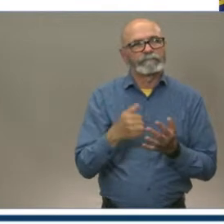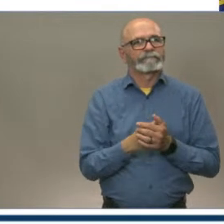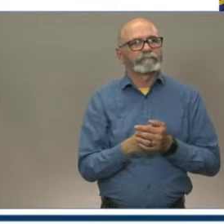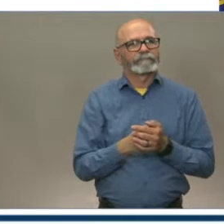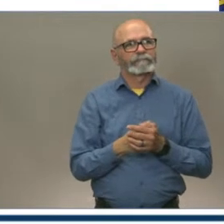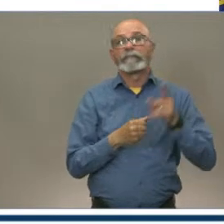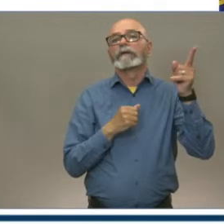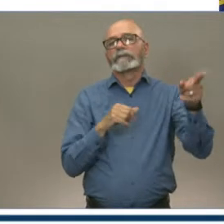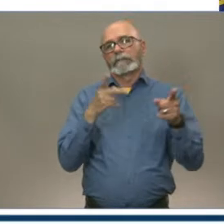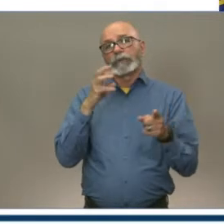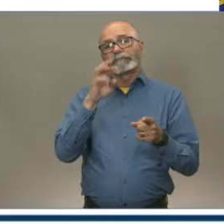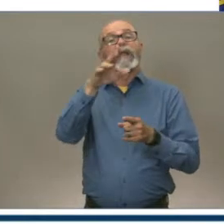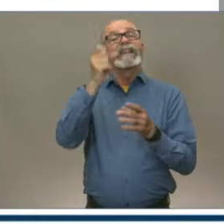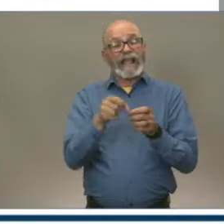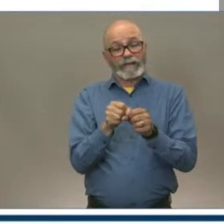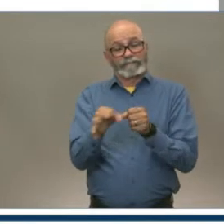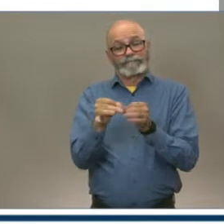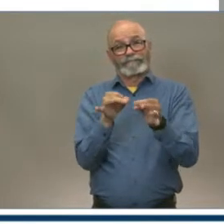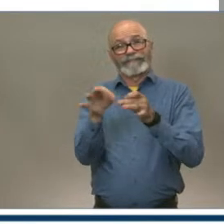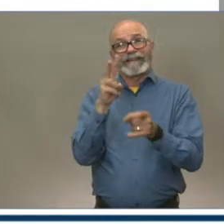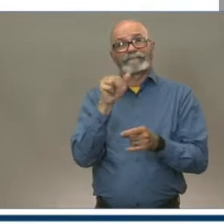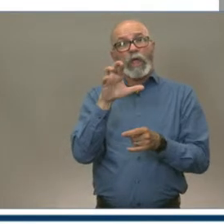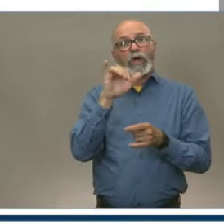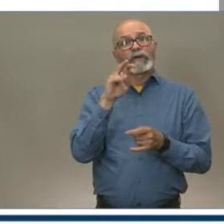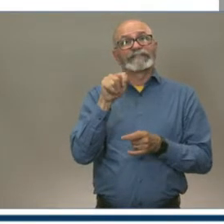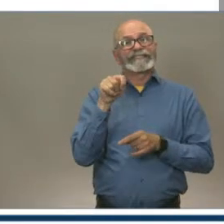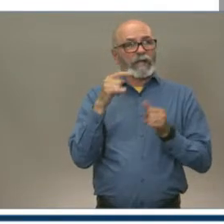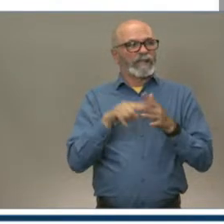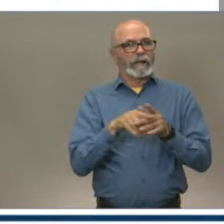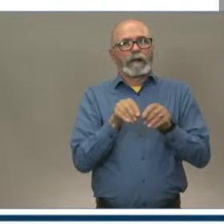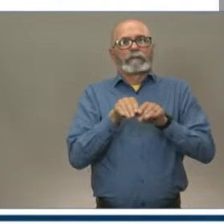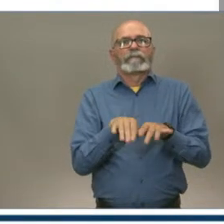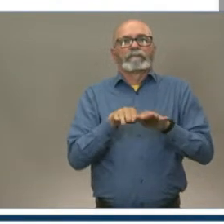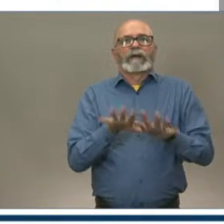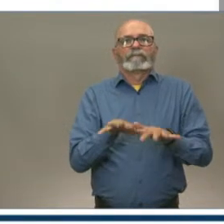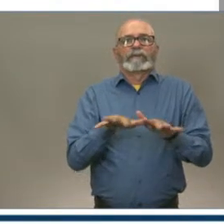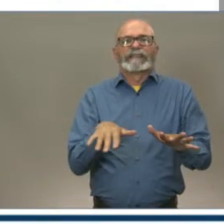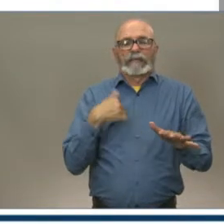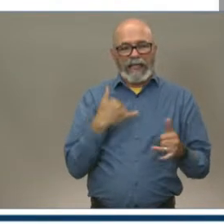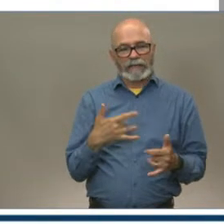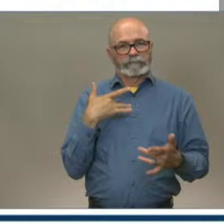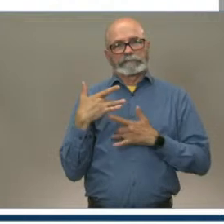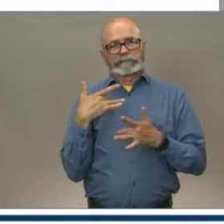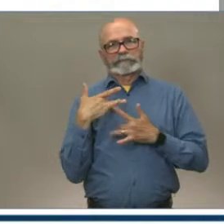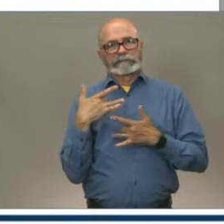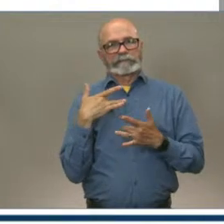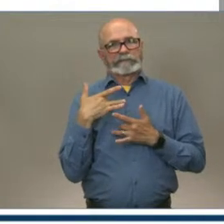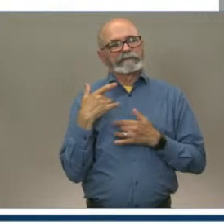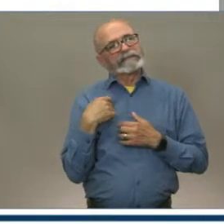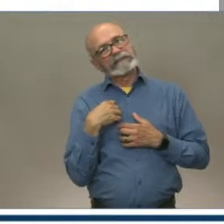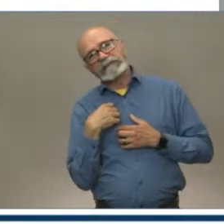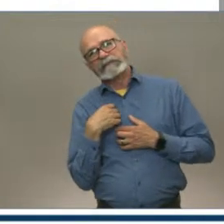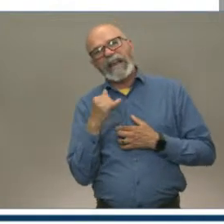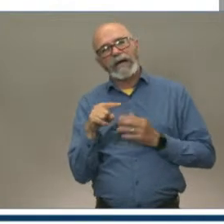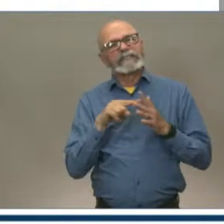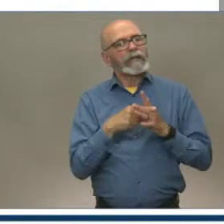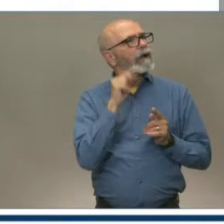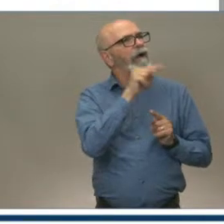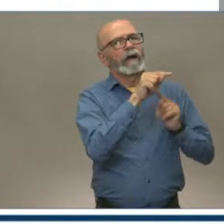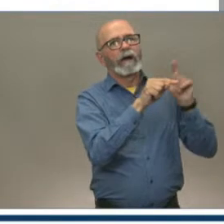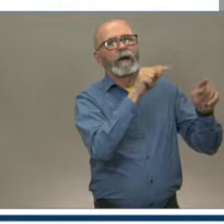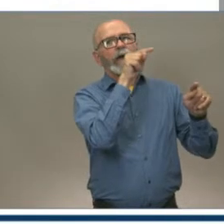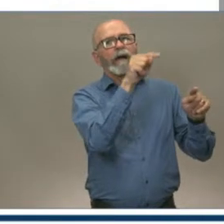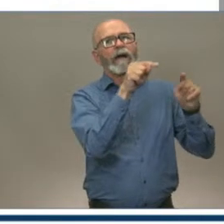take this to the next level in terms of spread, so I am really worried. When you see what's happening in other provinces, thousands of cases per